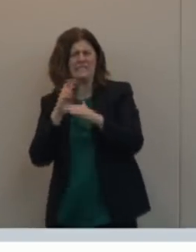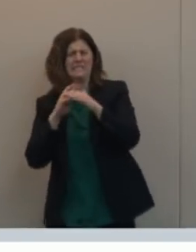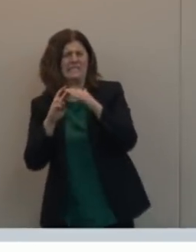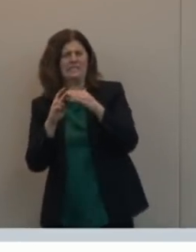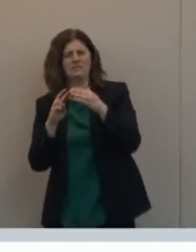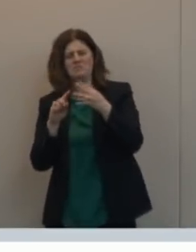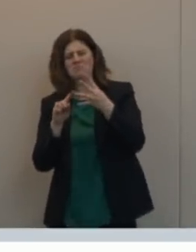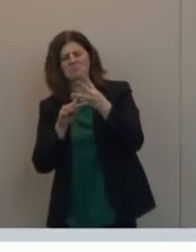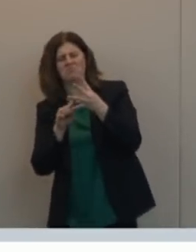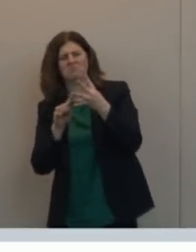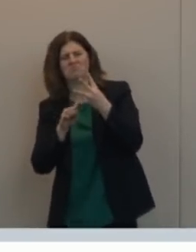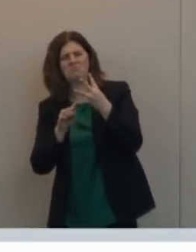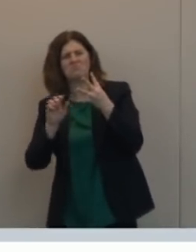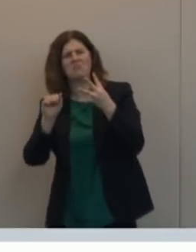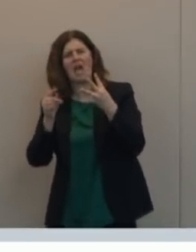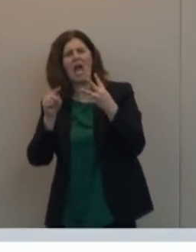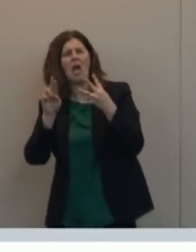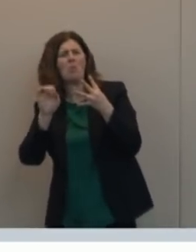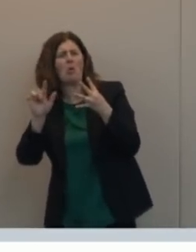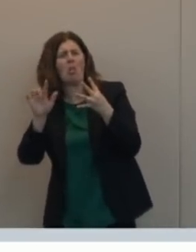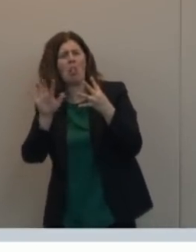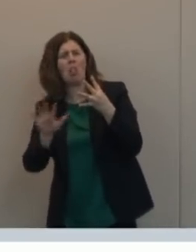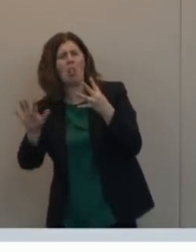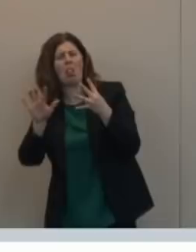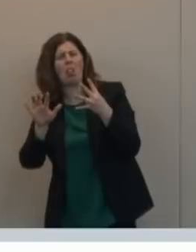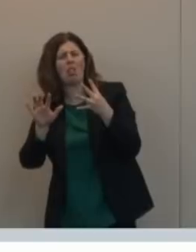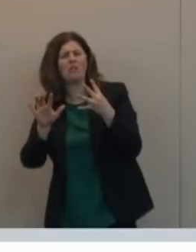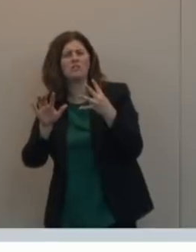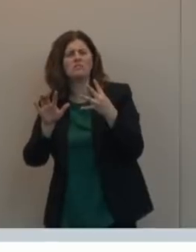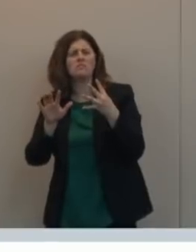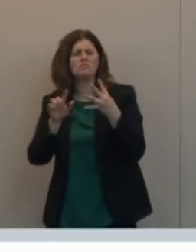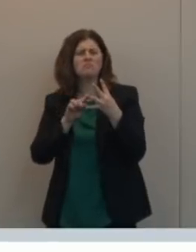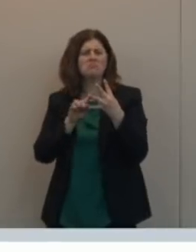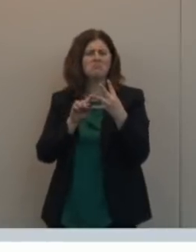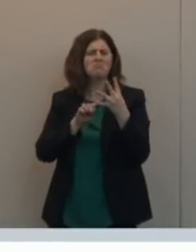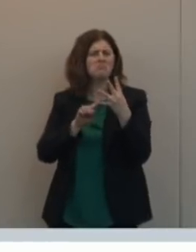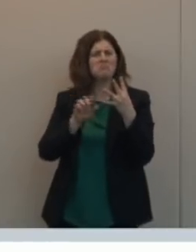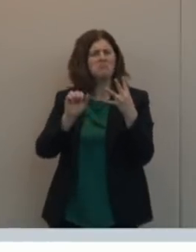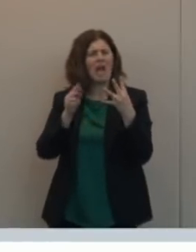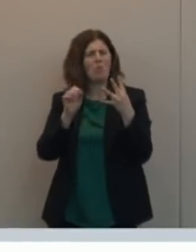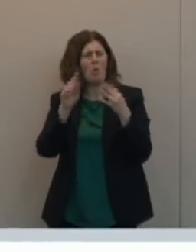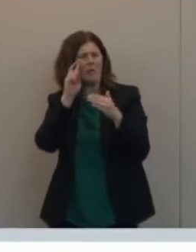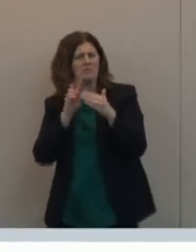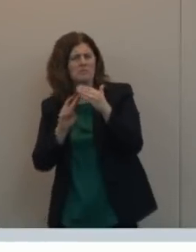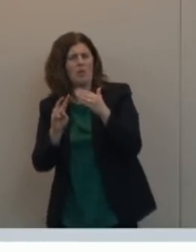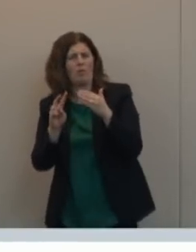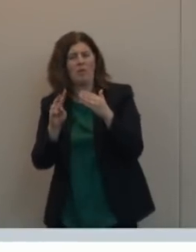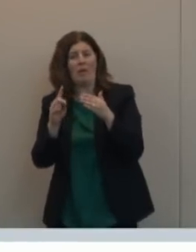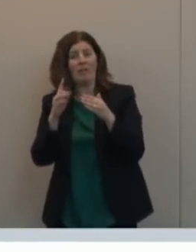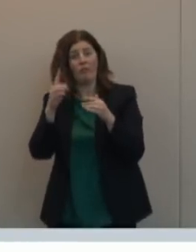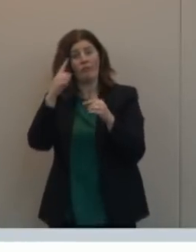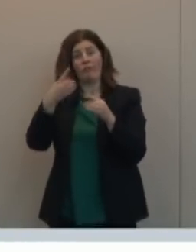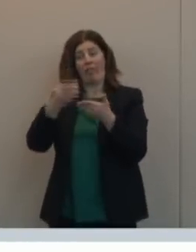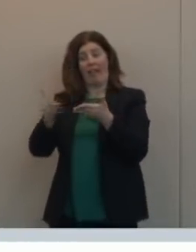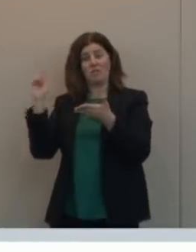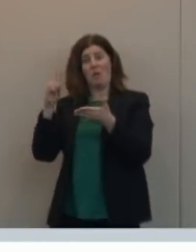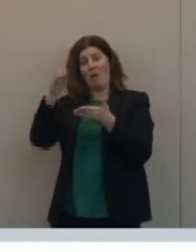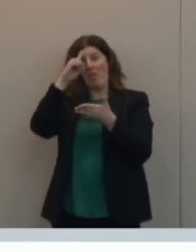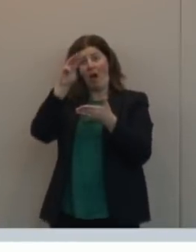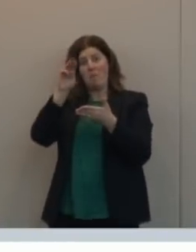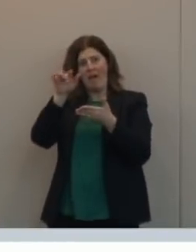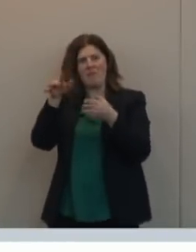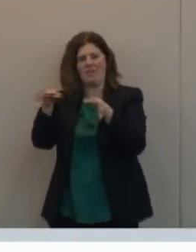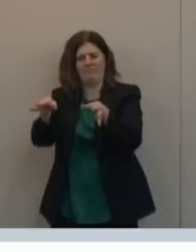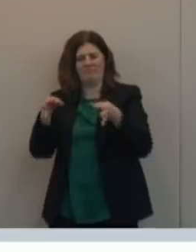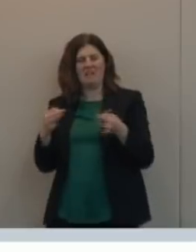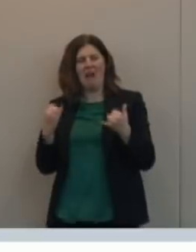2 weeks of April, probably somewhere between the 3rd and 4th week of April, so that we've moved that up a little bit. Some hospitals will see that